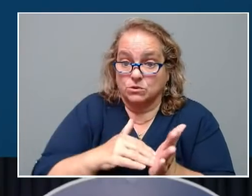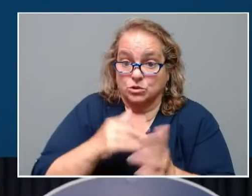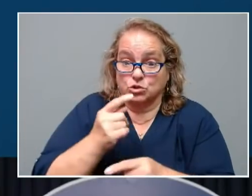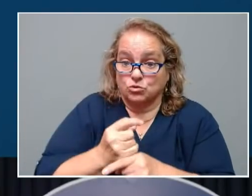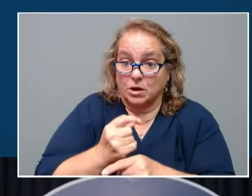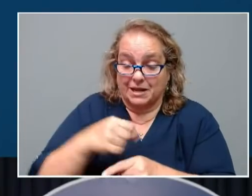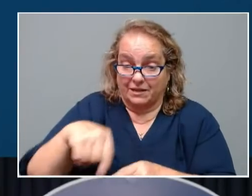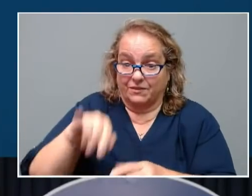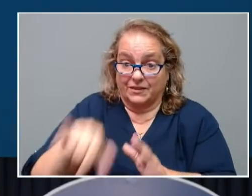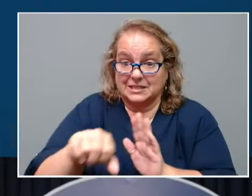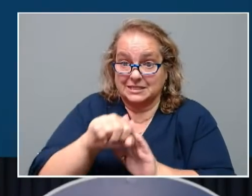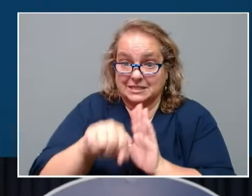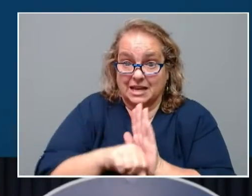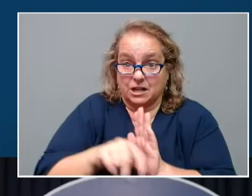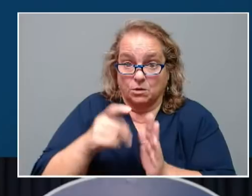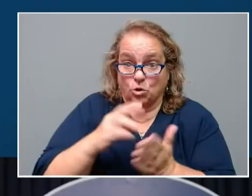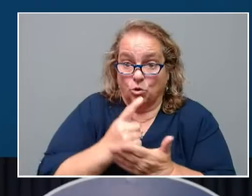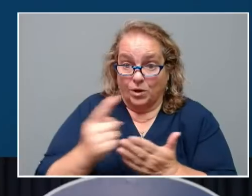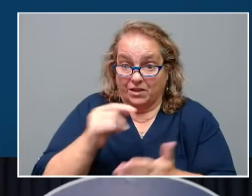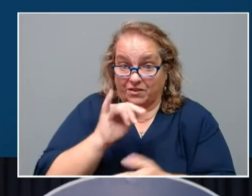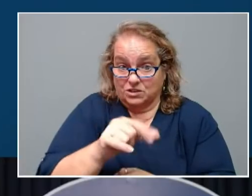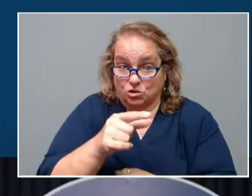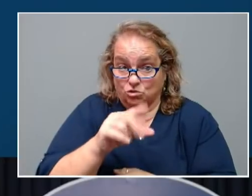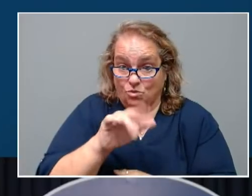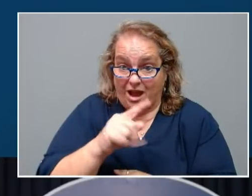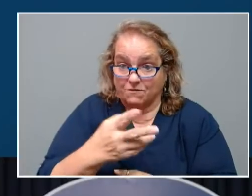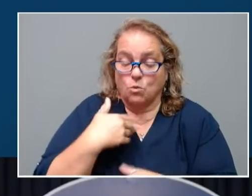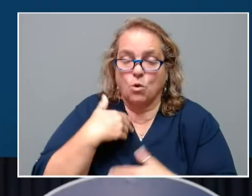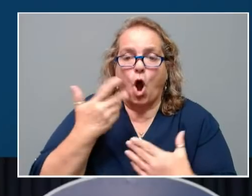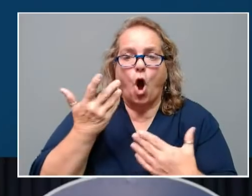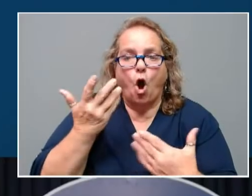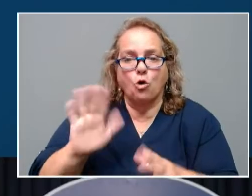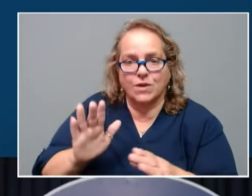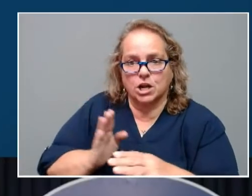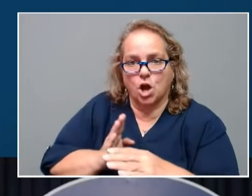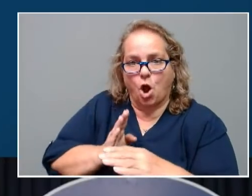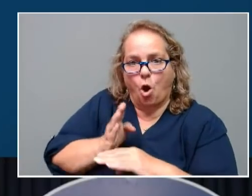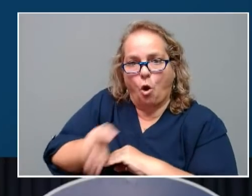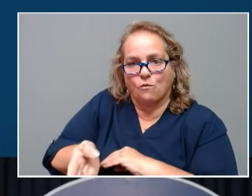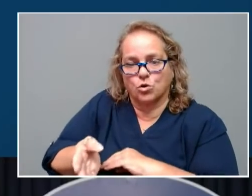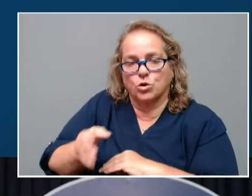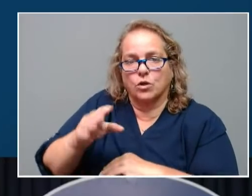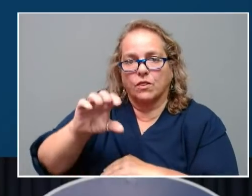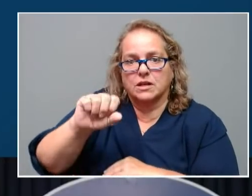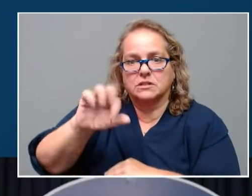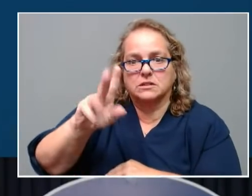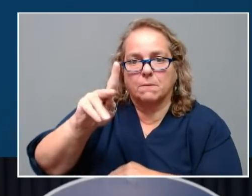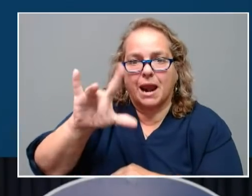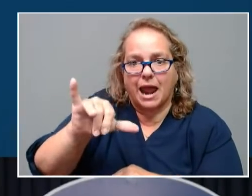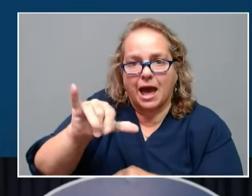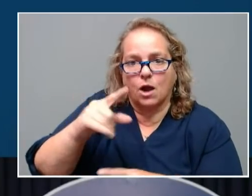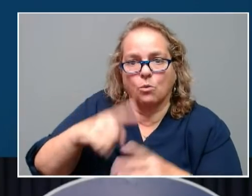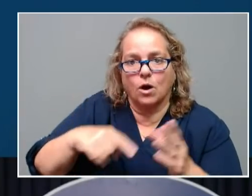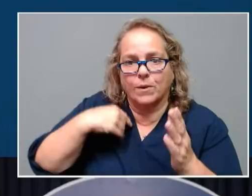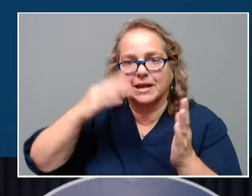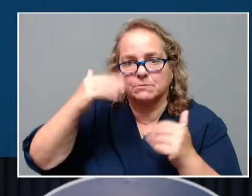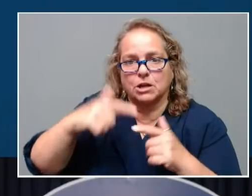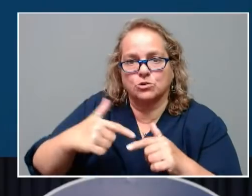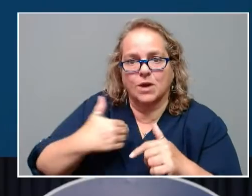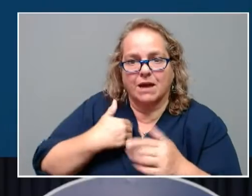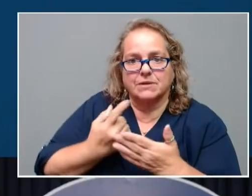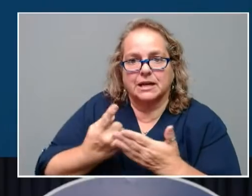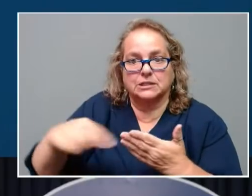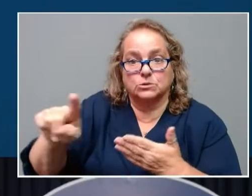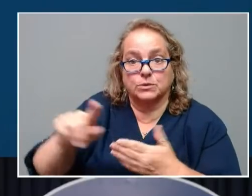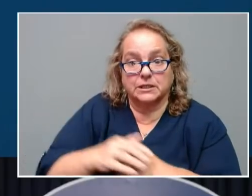So according to this graph, we are already over the supply we expect to have for next week. And the blue graph is what